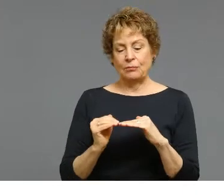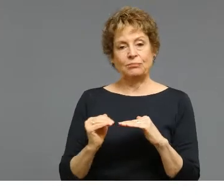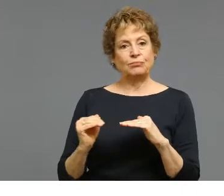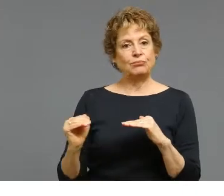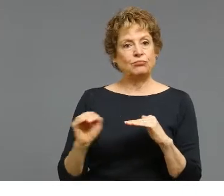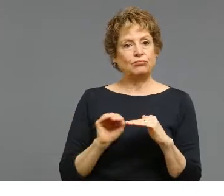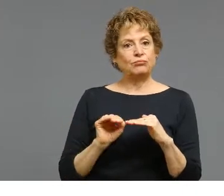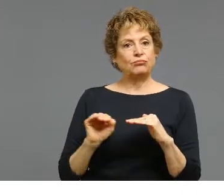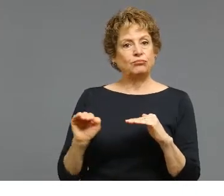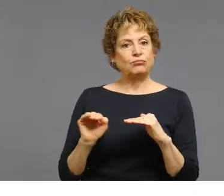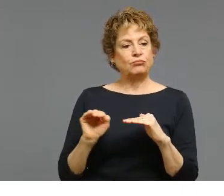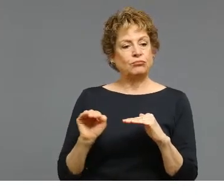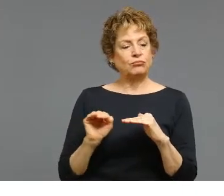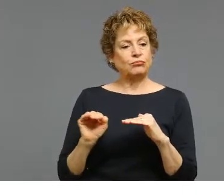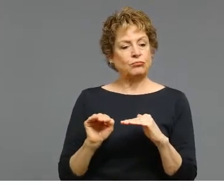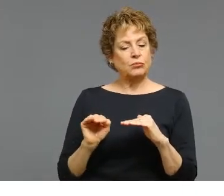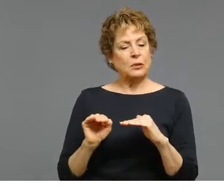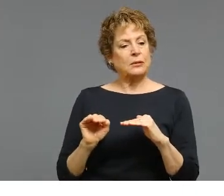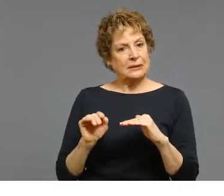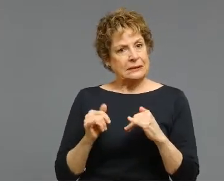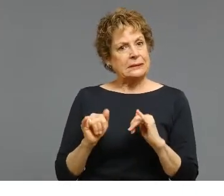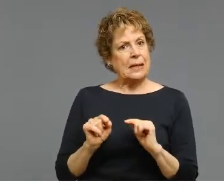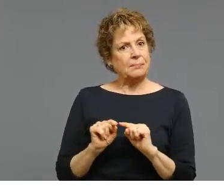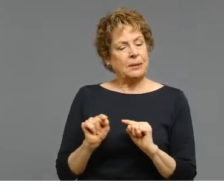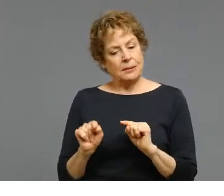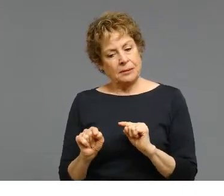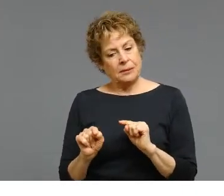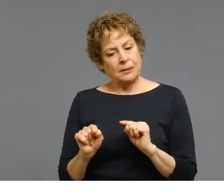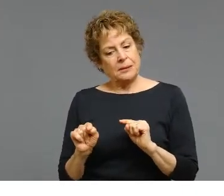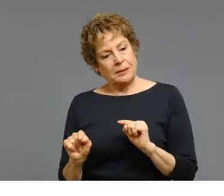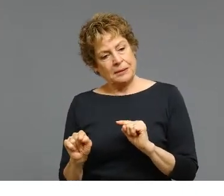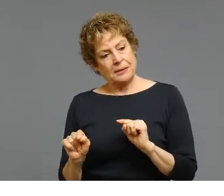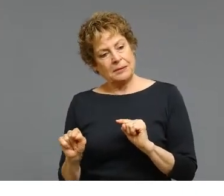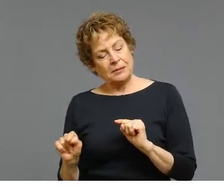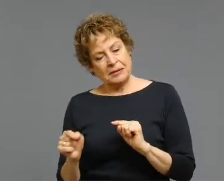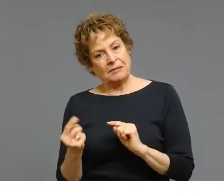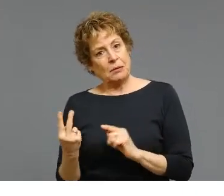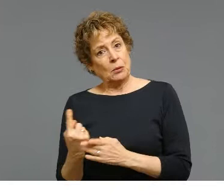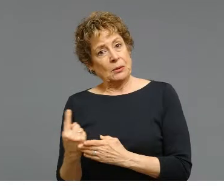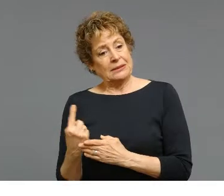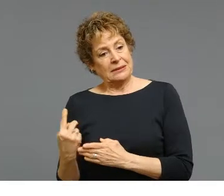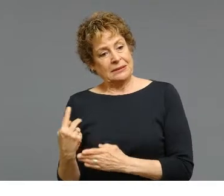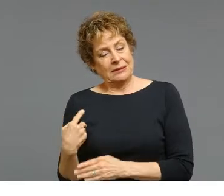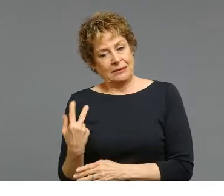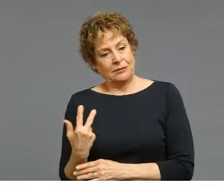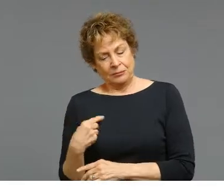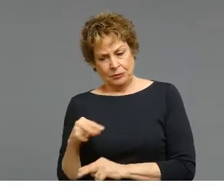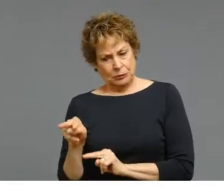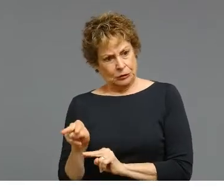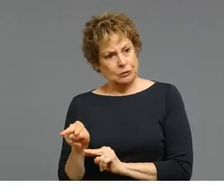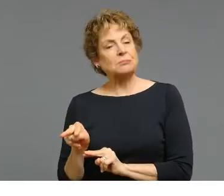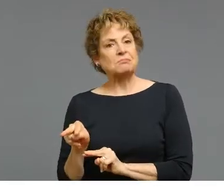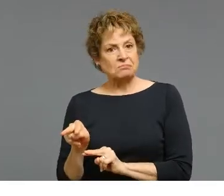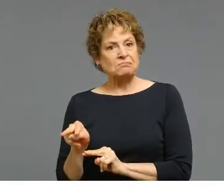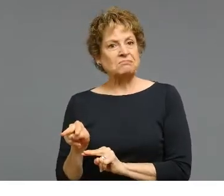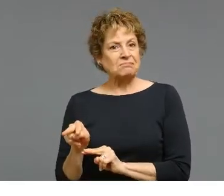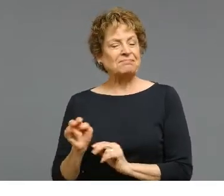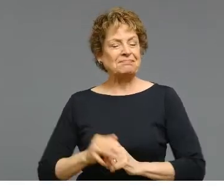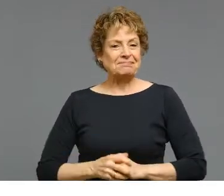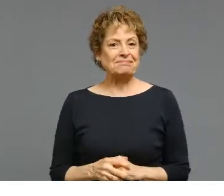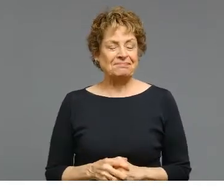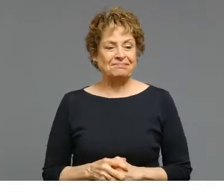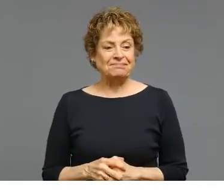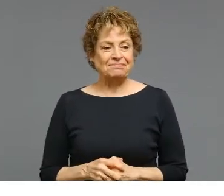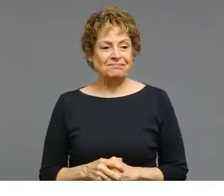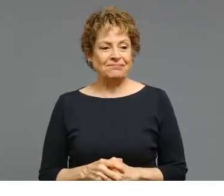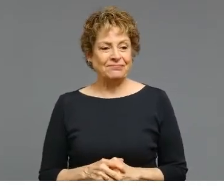decrease slightly over the last 2 to 3 weeks. We continue to monitor those data. But as we continue to watch,